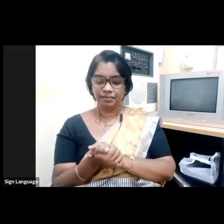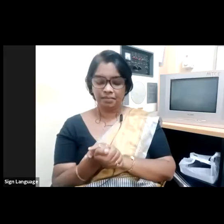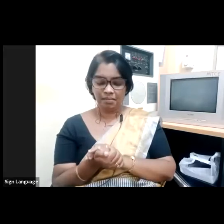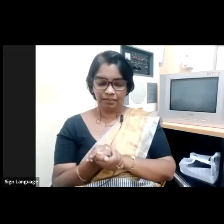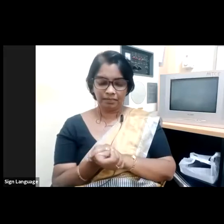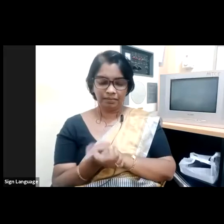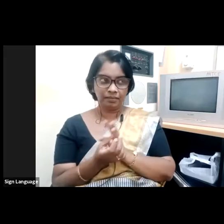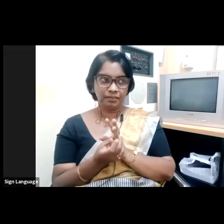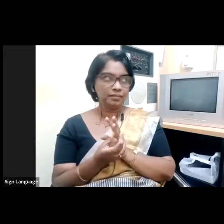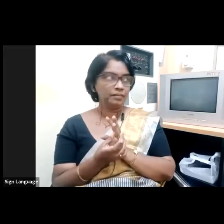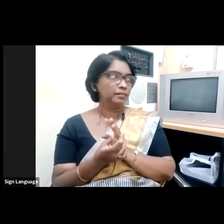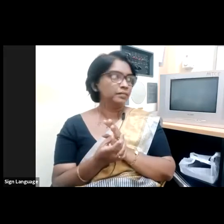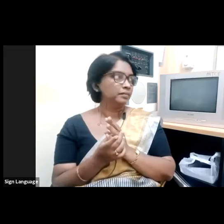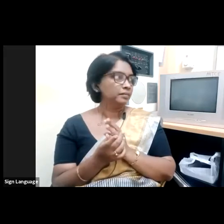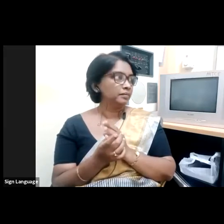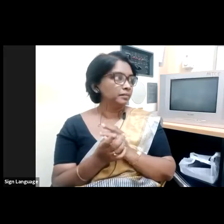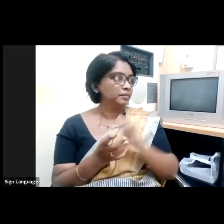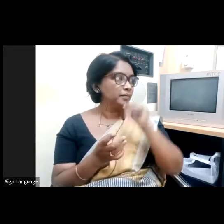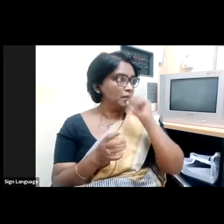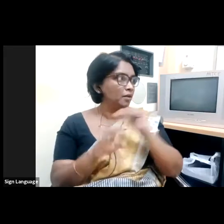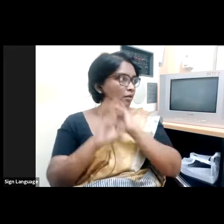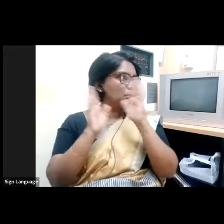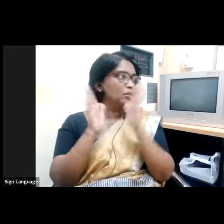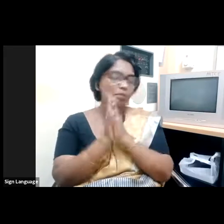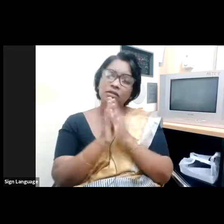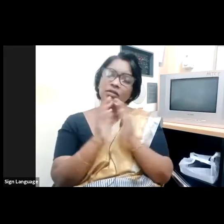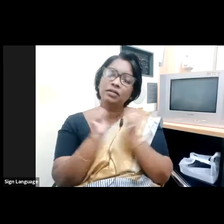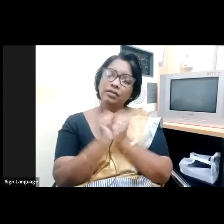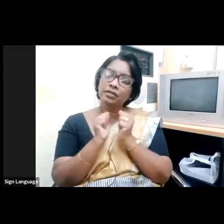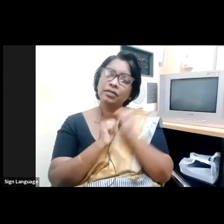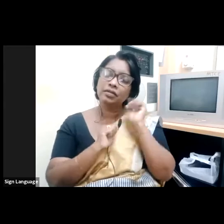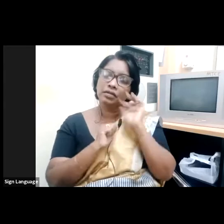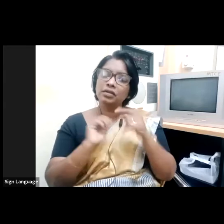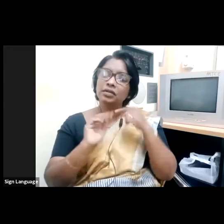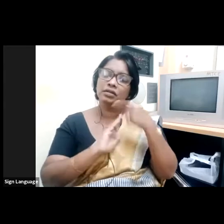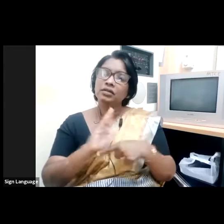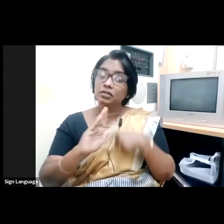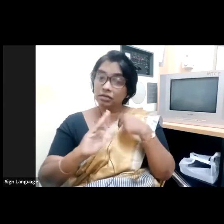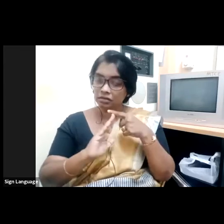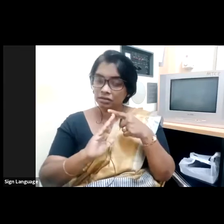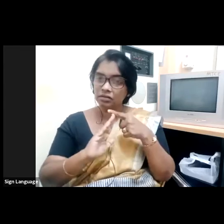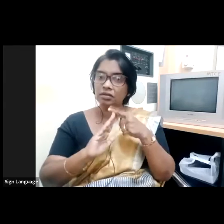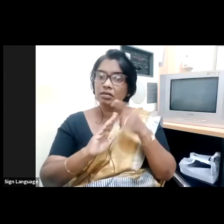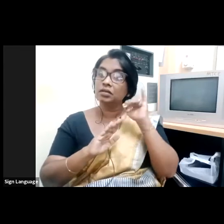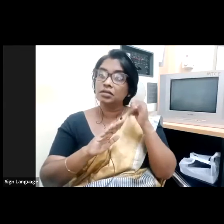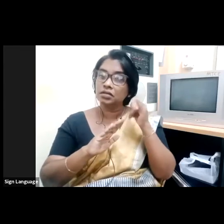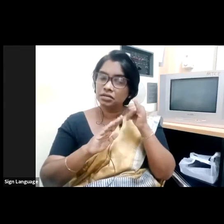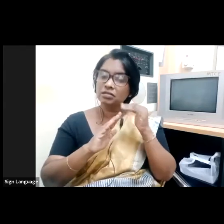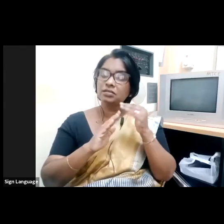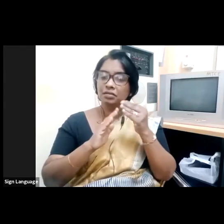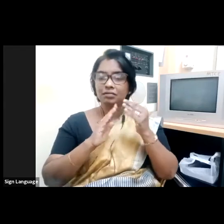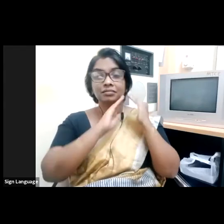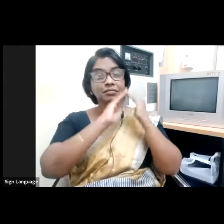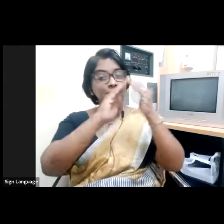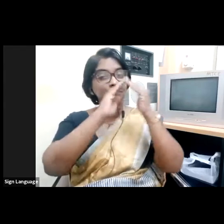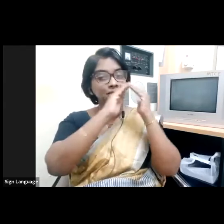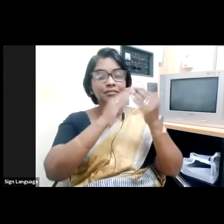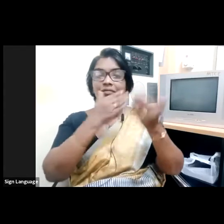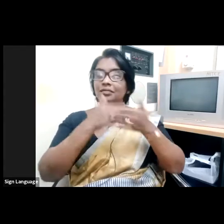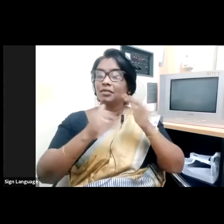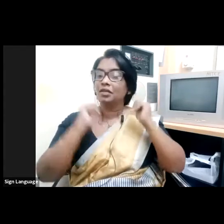of the aspirations even Sri Lanka has in building, sustainable cities and communities and so on.